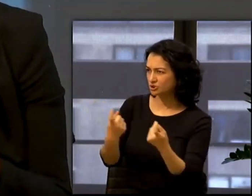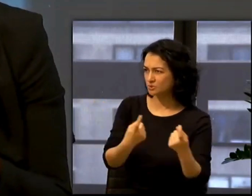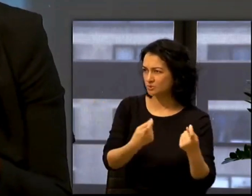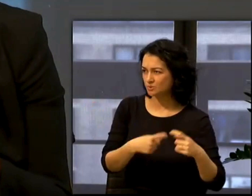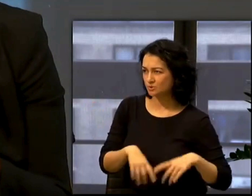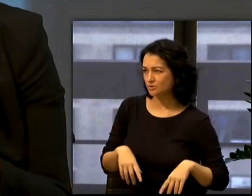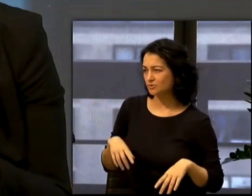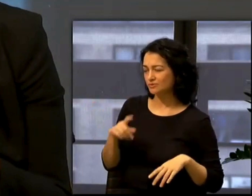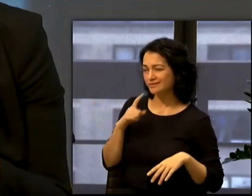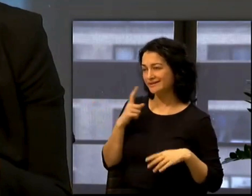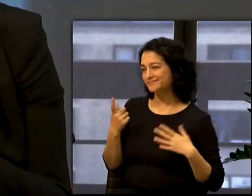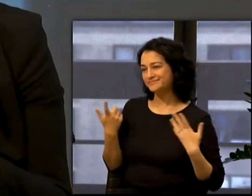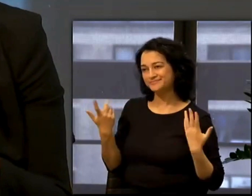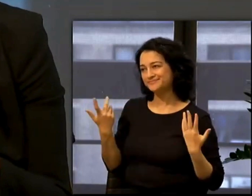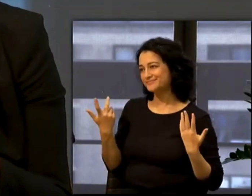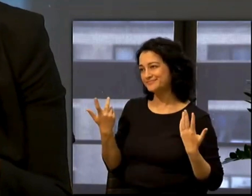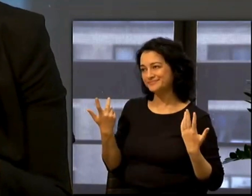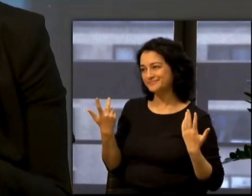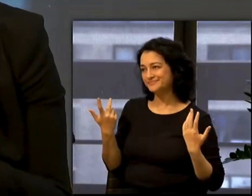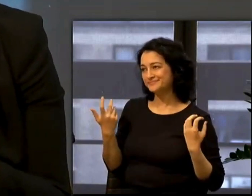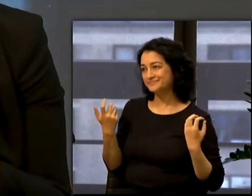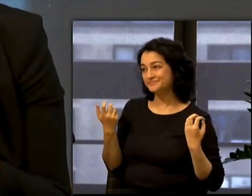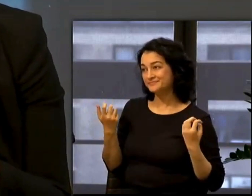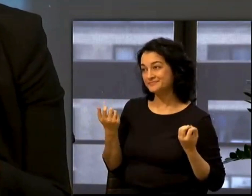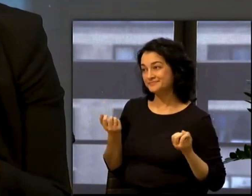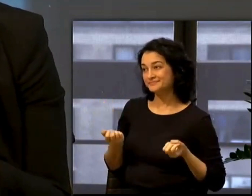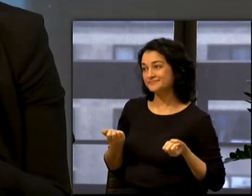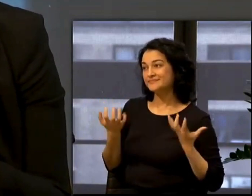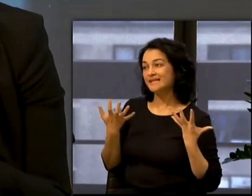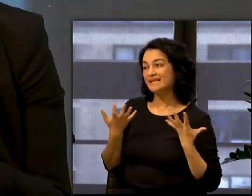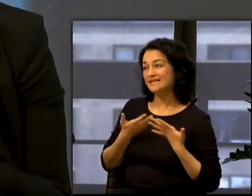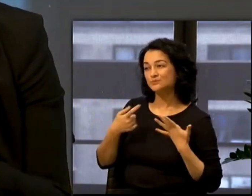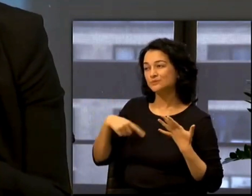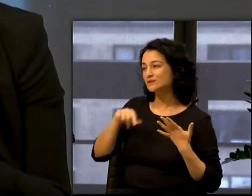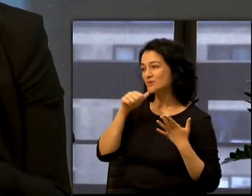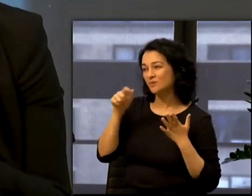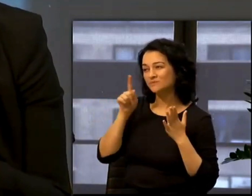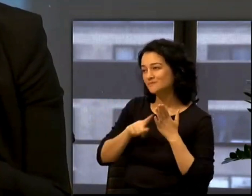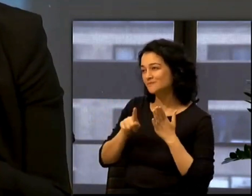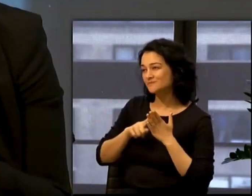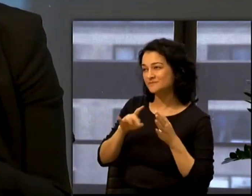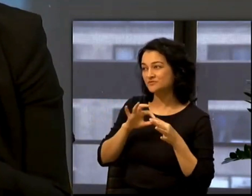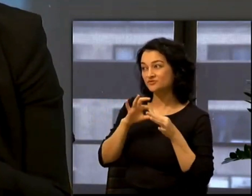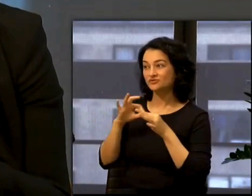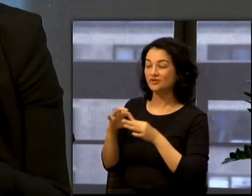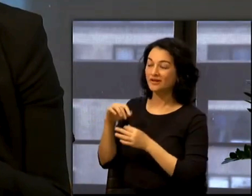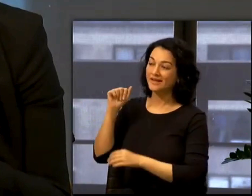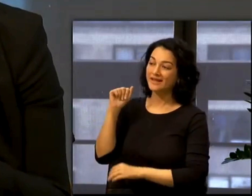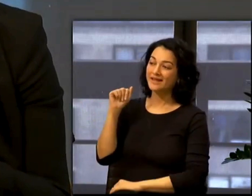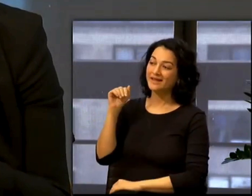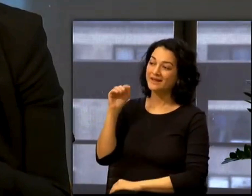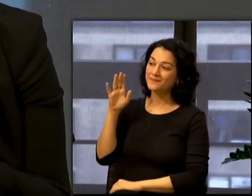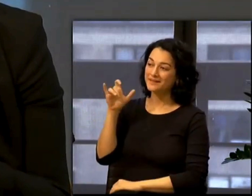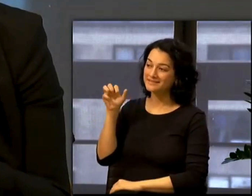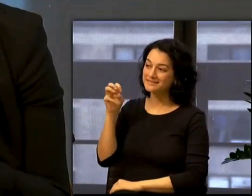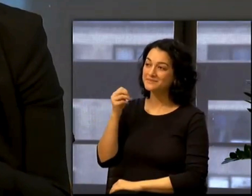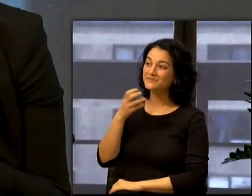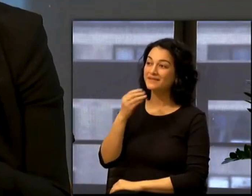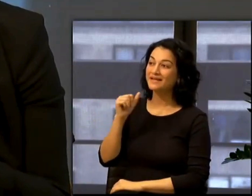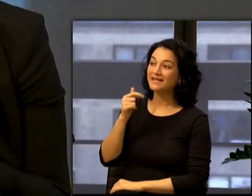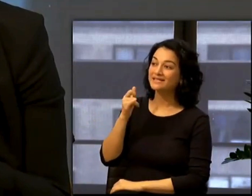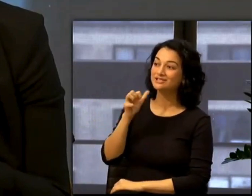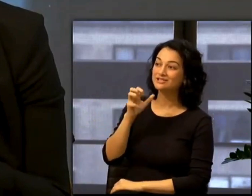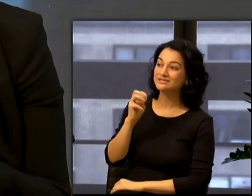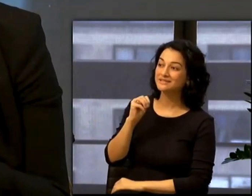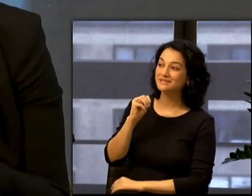lot of specifically ageist and ableist rhetoric into our national dialogues around politics these days.